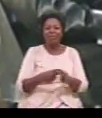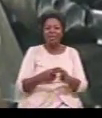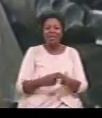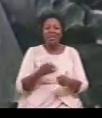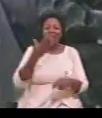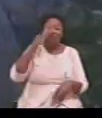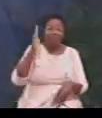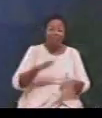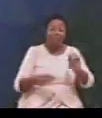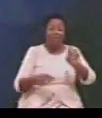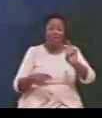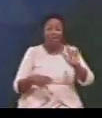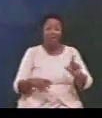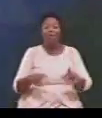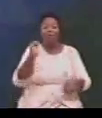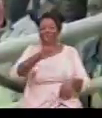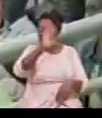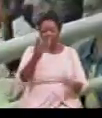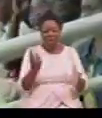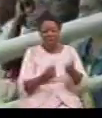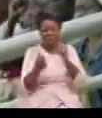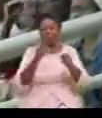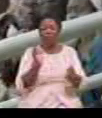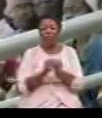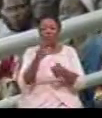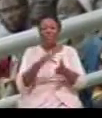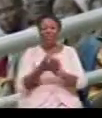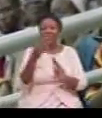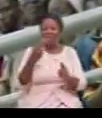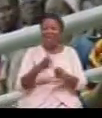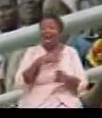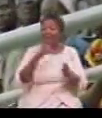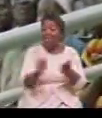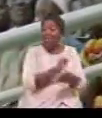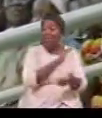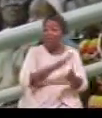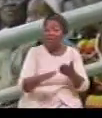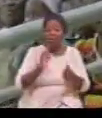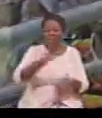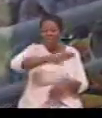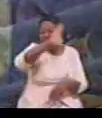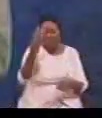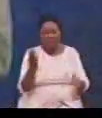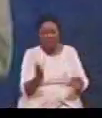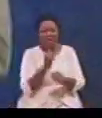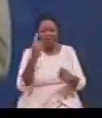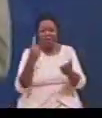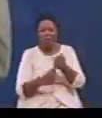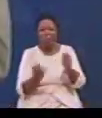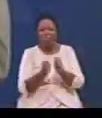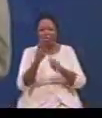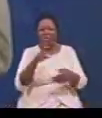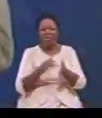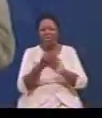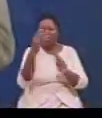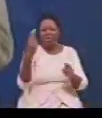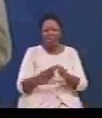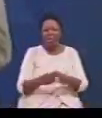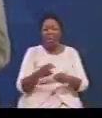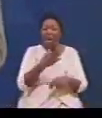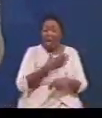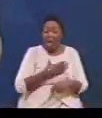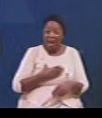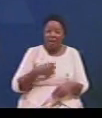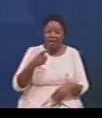will never catch up with you. And destruction will never catch up with you. And